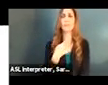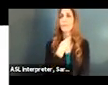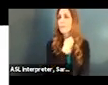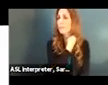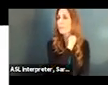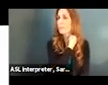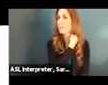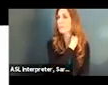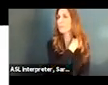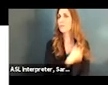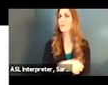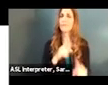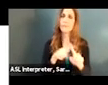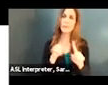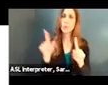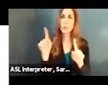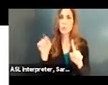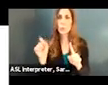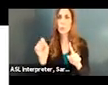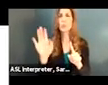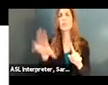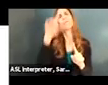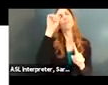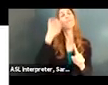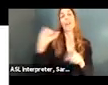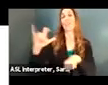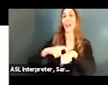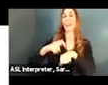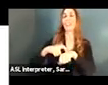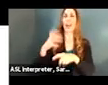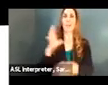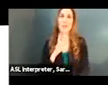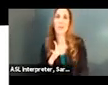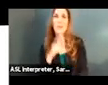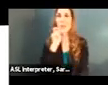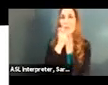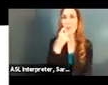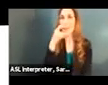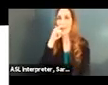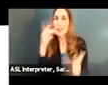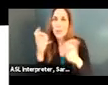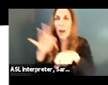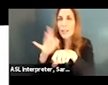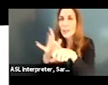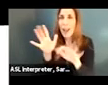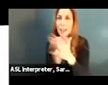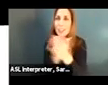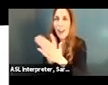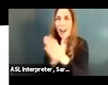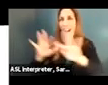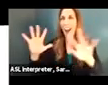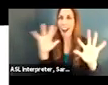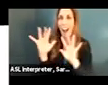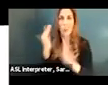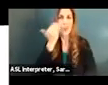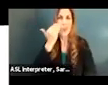tool that I could use. Now, at the time, it was also very sexy. It was very, all the kids wanted to get their hands on it. It was